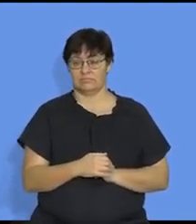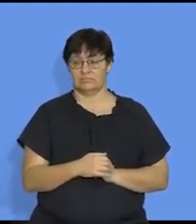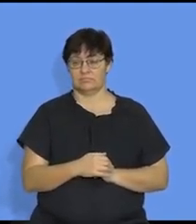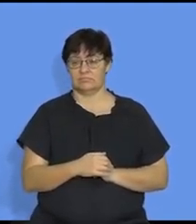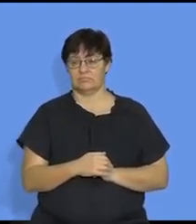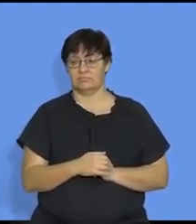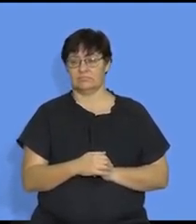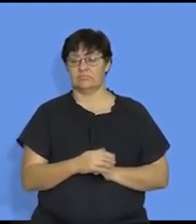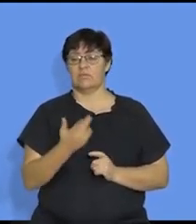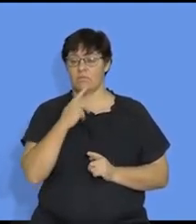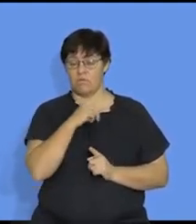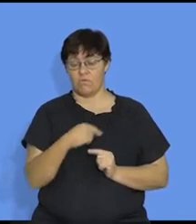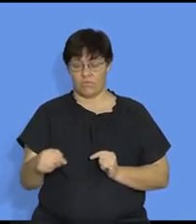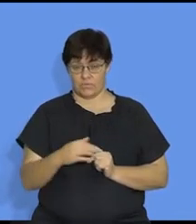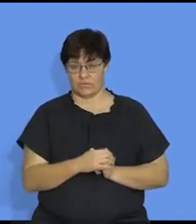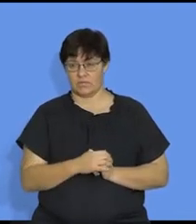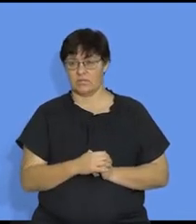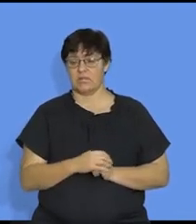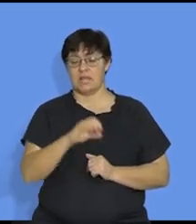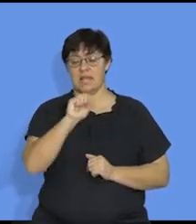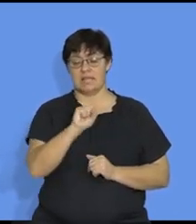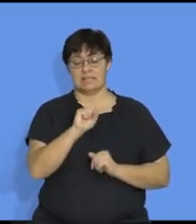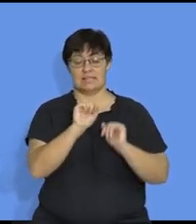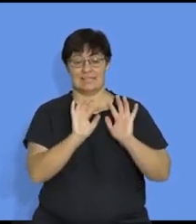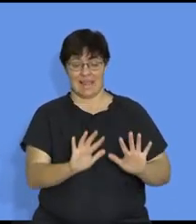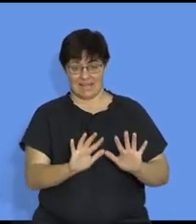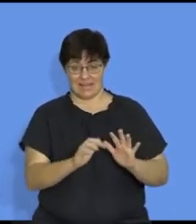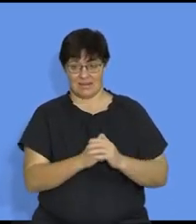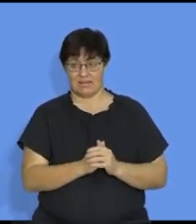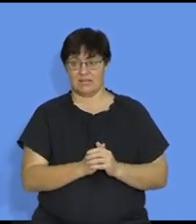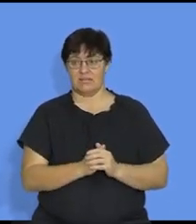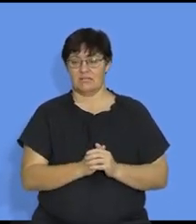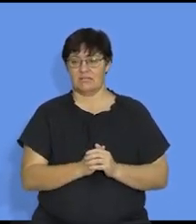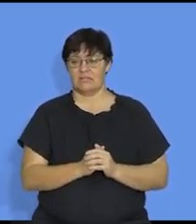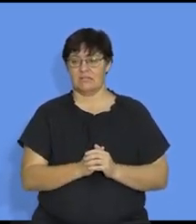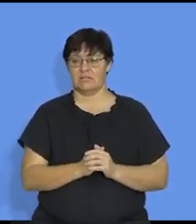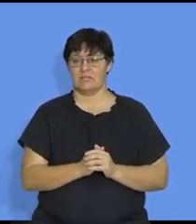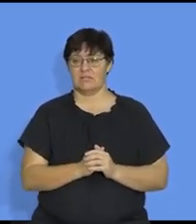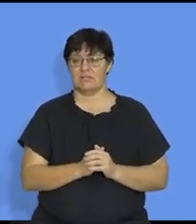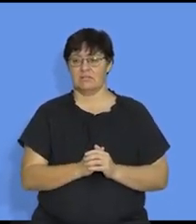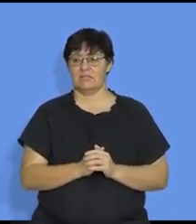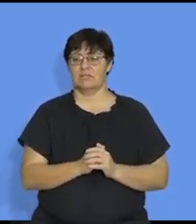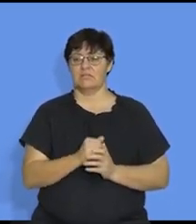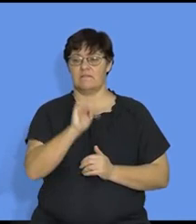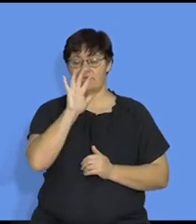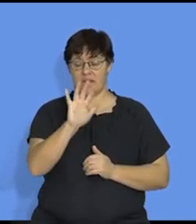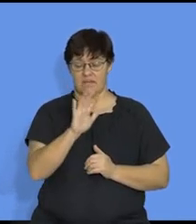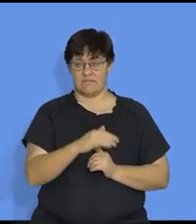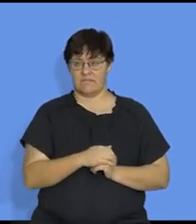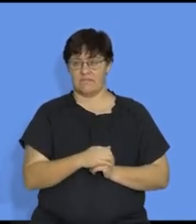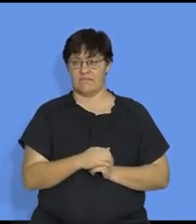Now if I simplify this next line, the sum of the first 10 terms of this series will be